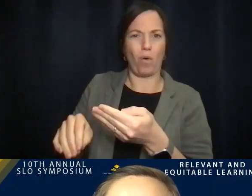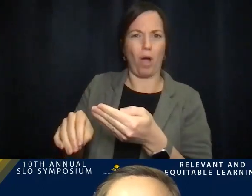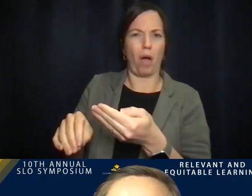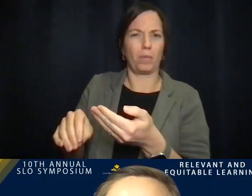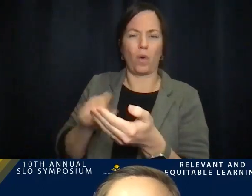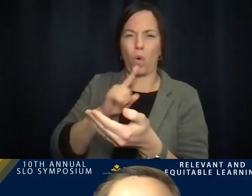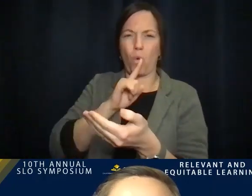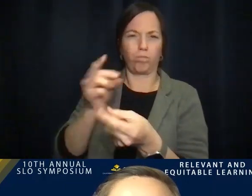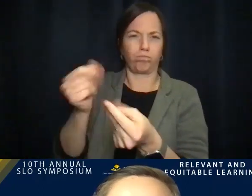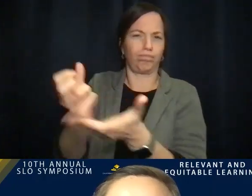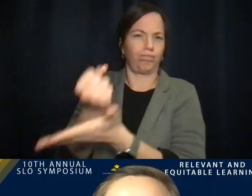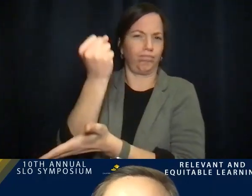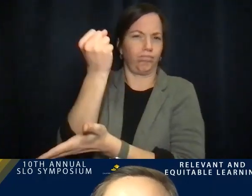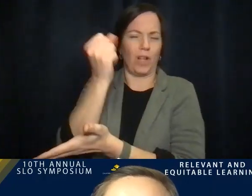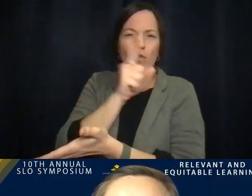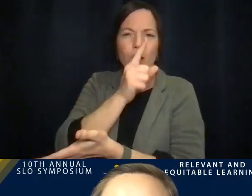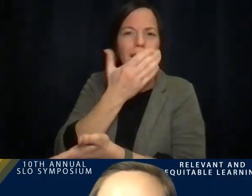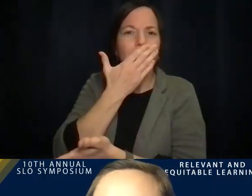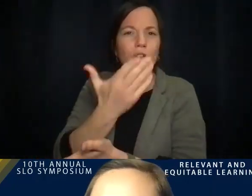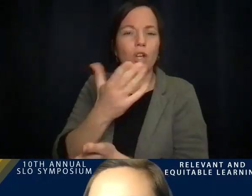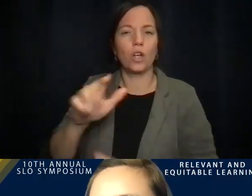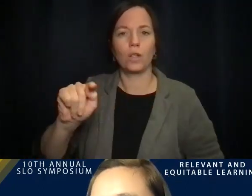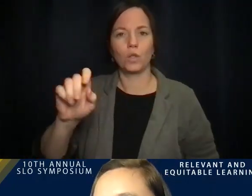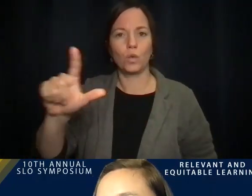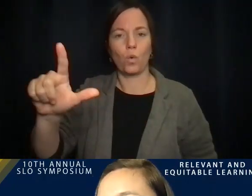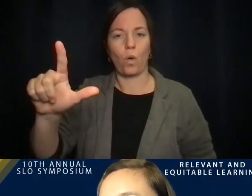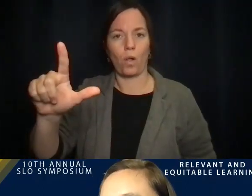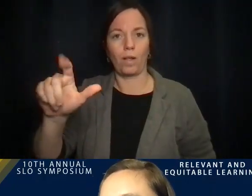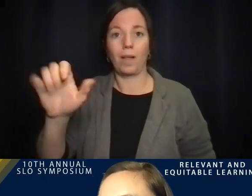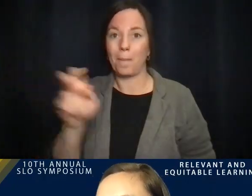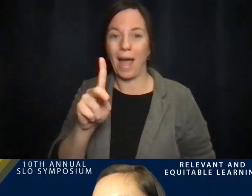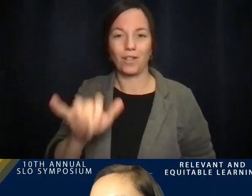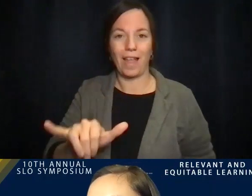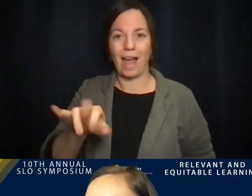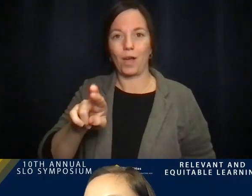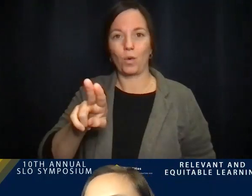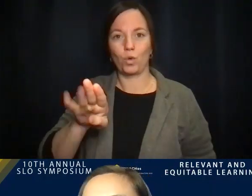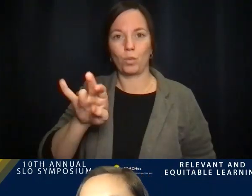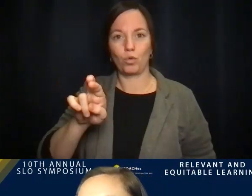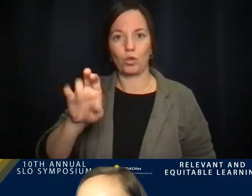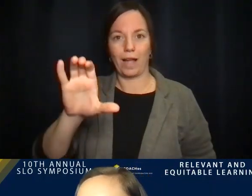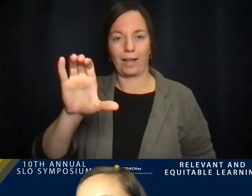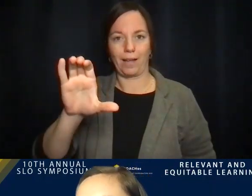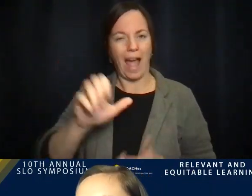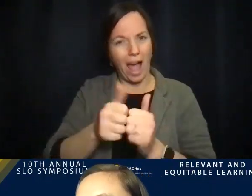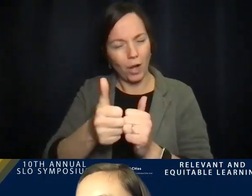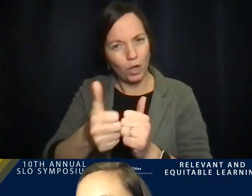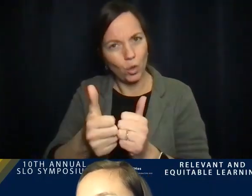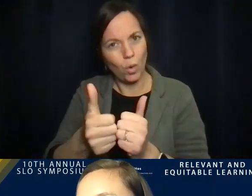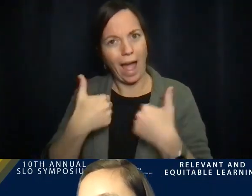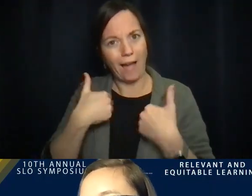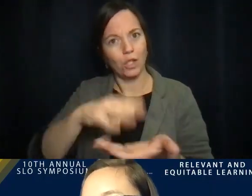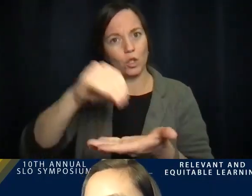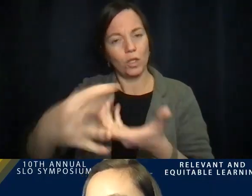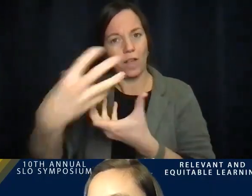a really great tool. And it comes back to that rubric or the assessment, and how do you involve students in the assessment? You can come back to that and